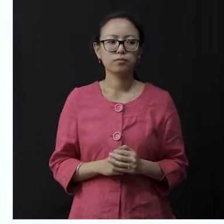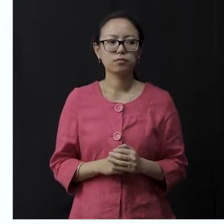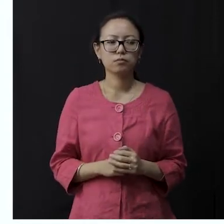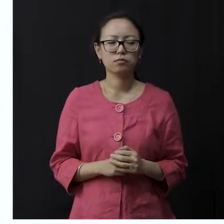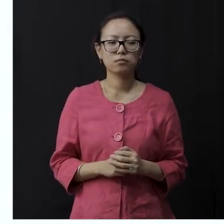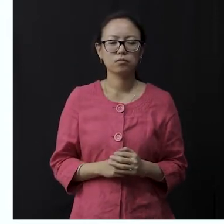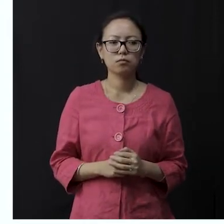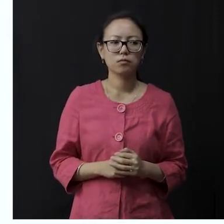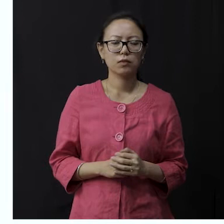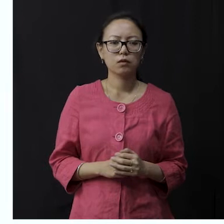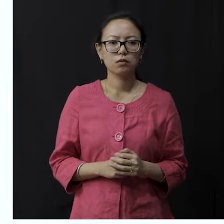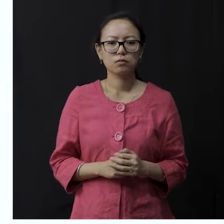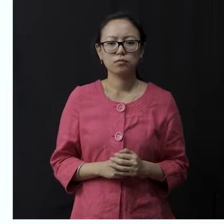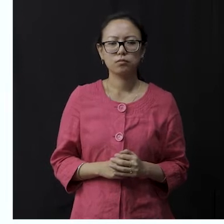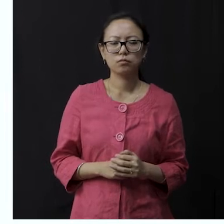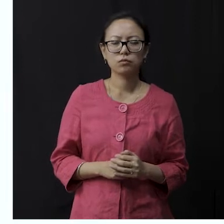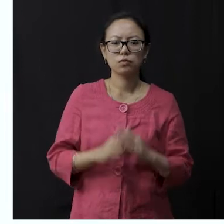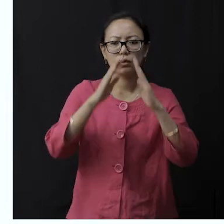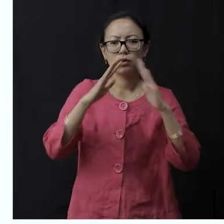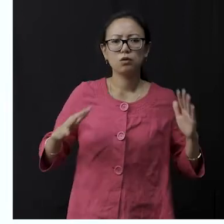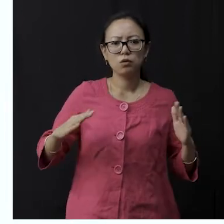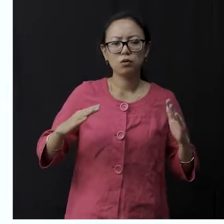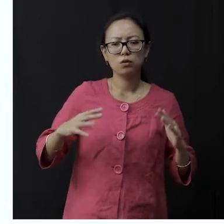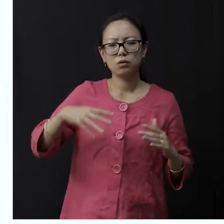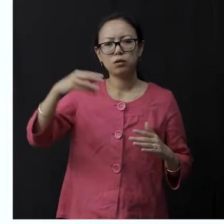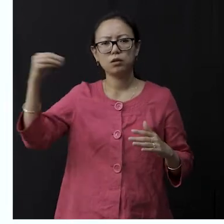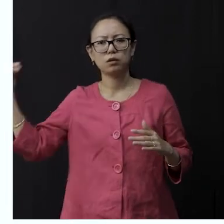at night, the cricket whistling, the dewdrops fall, but